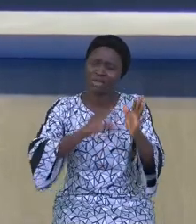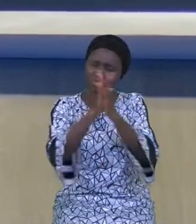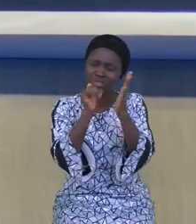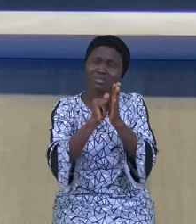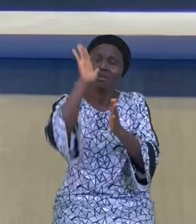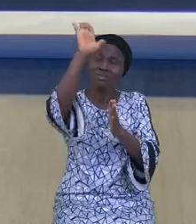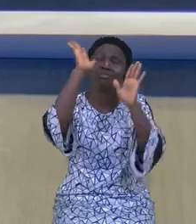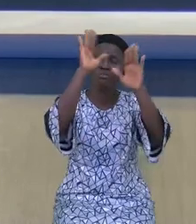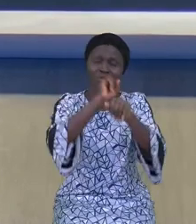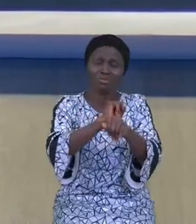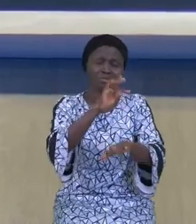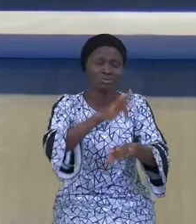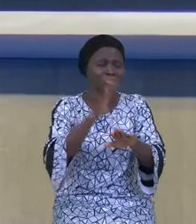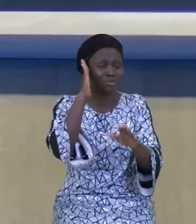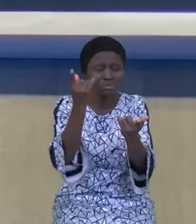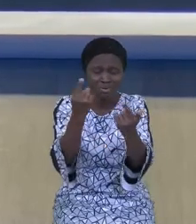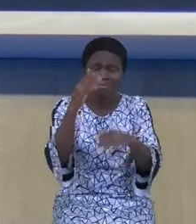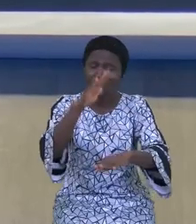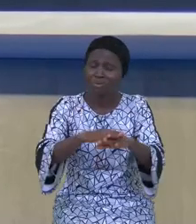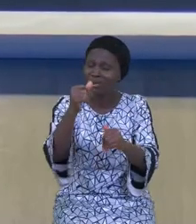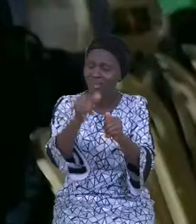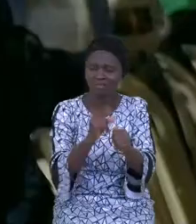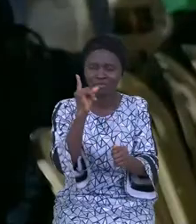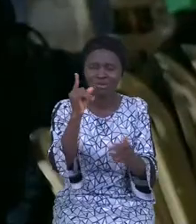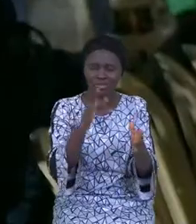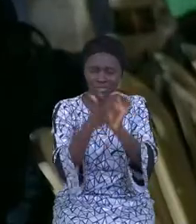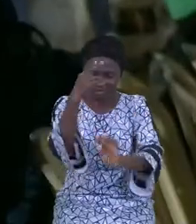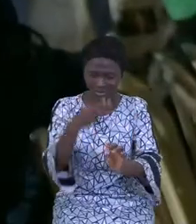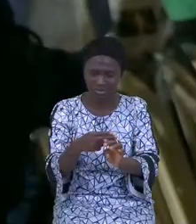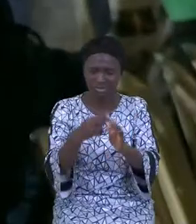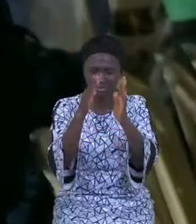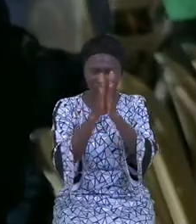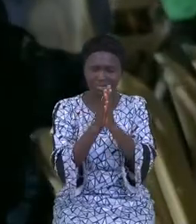will come upon everyone in Jesus' name.